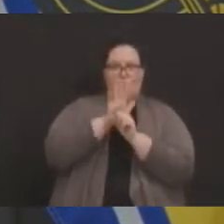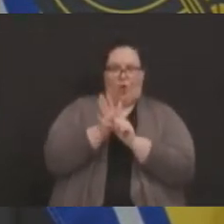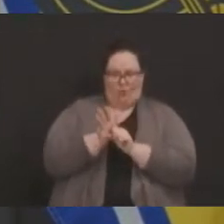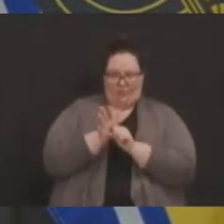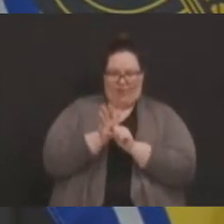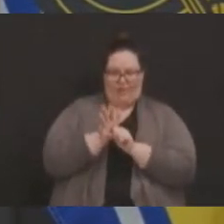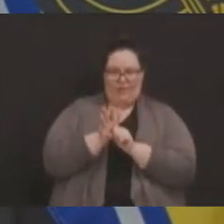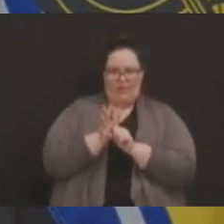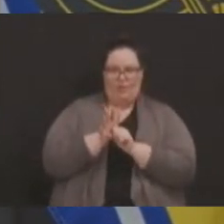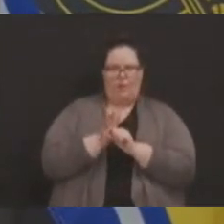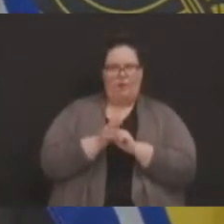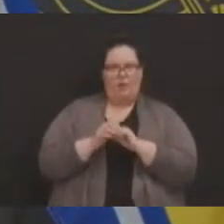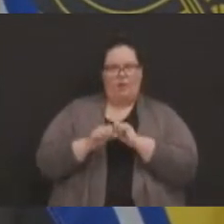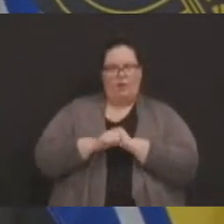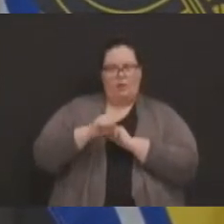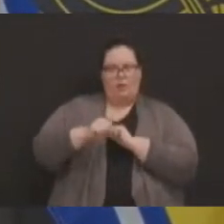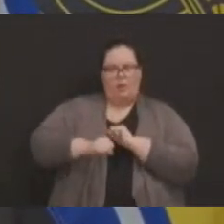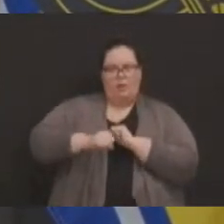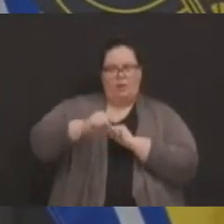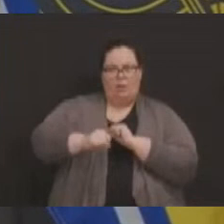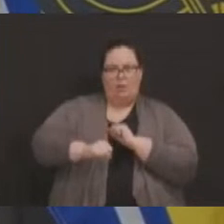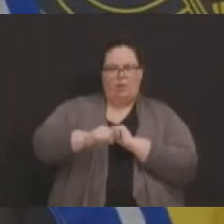of COVID-19?